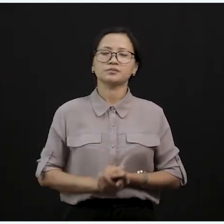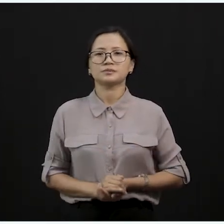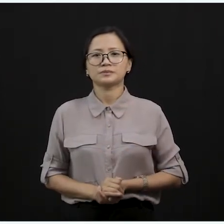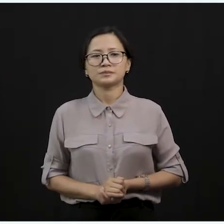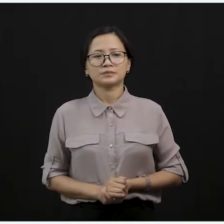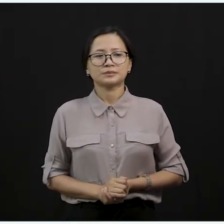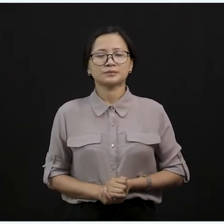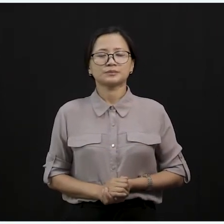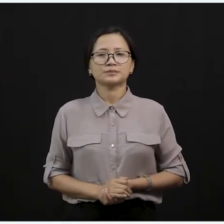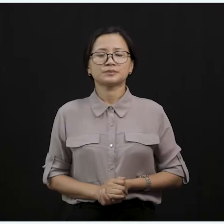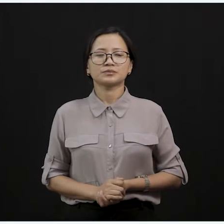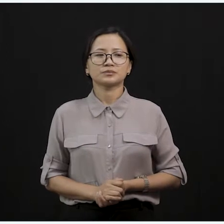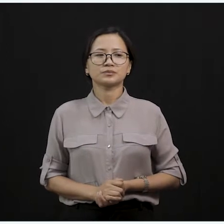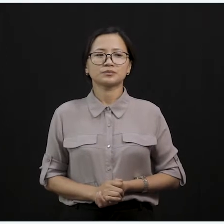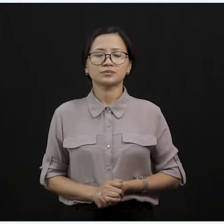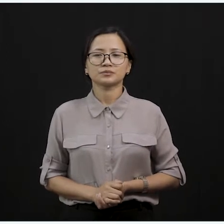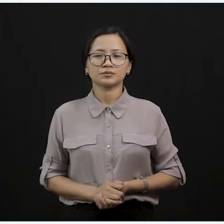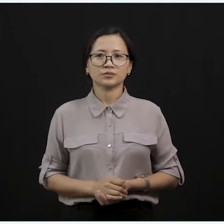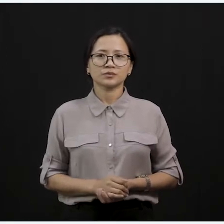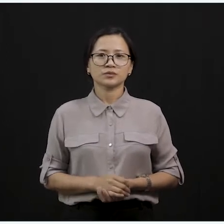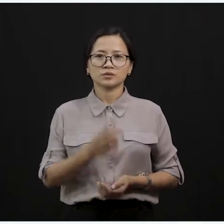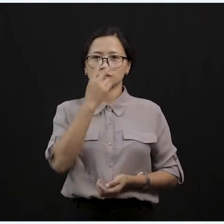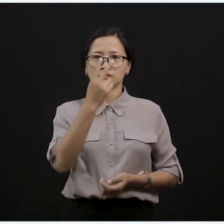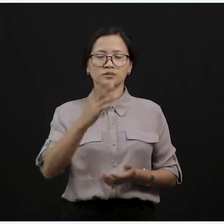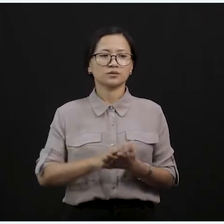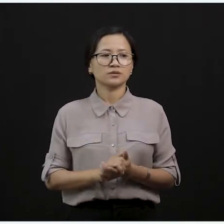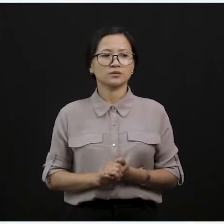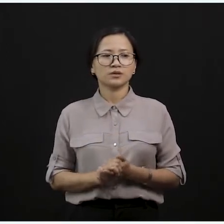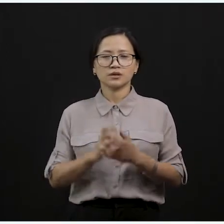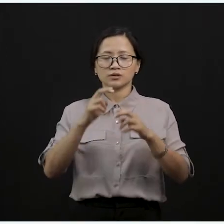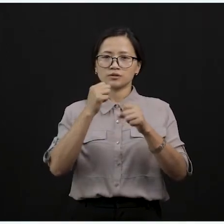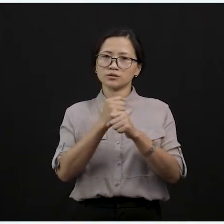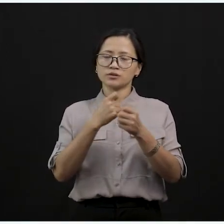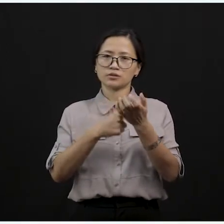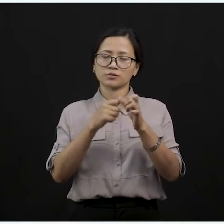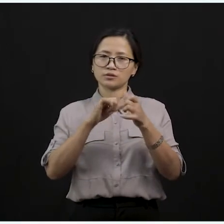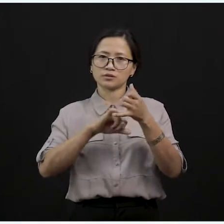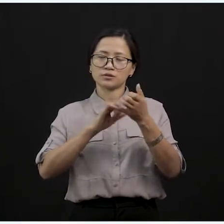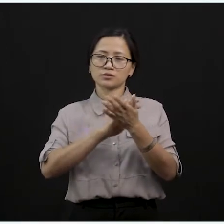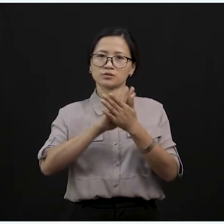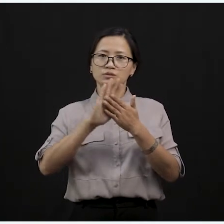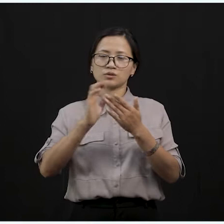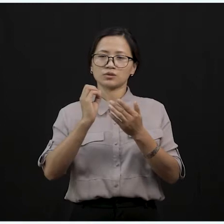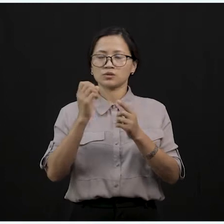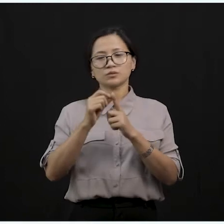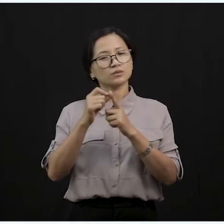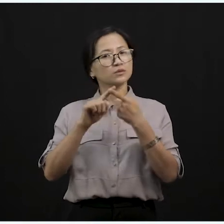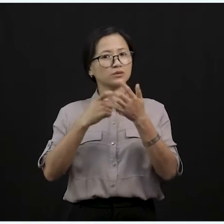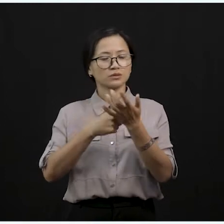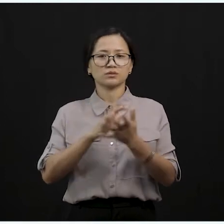And here, this is a grasshopper. Now the